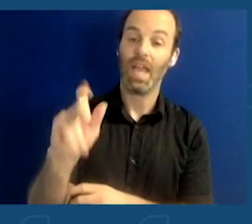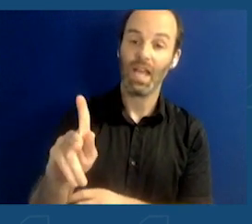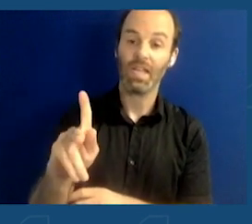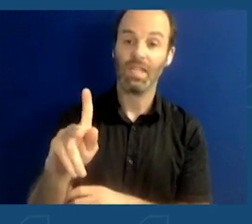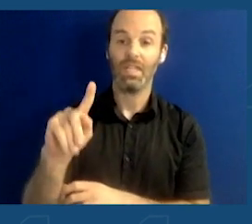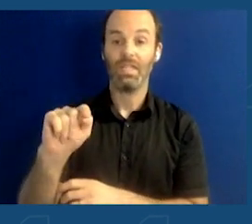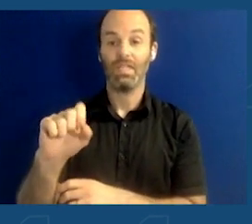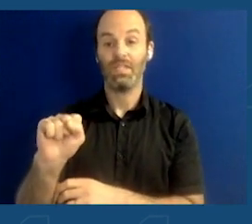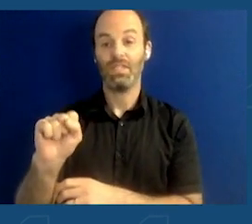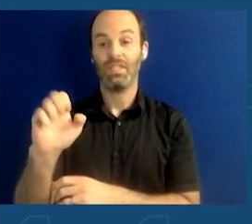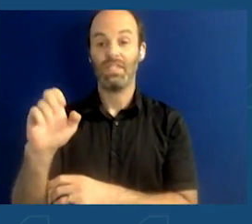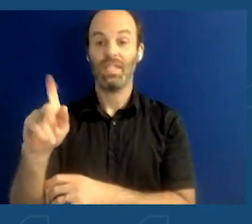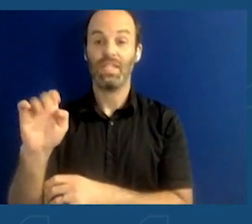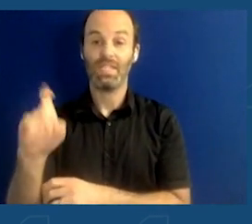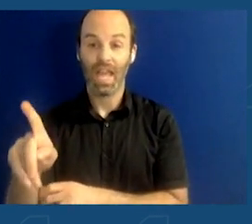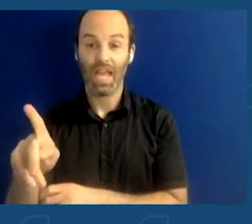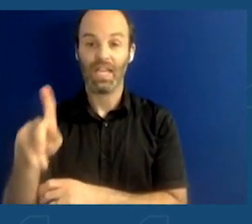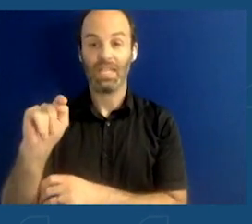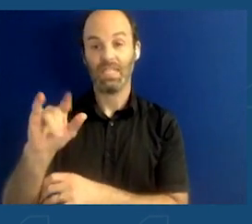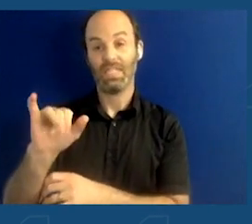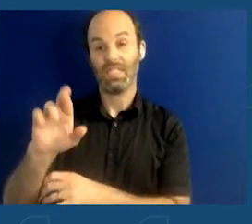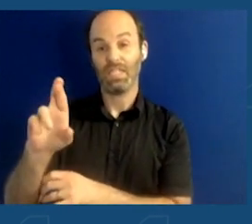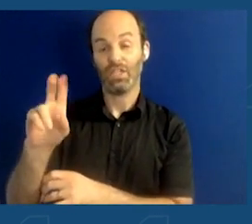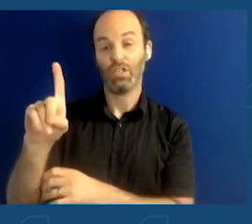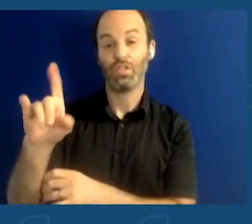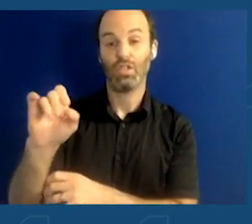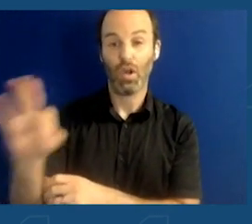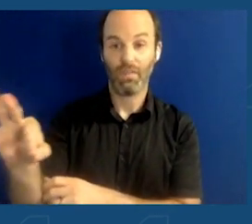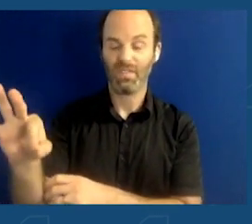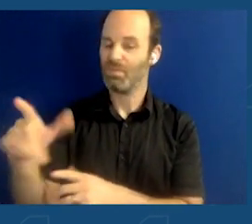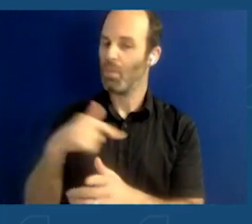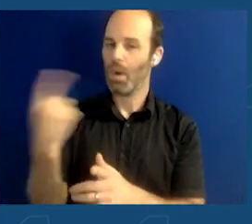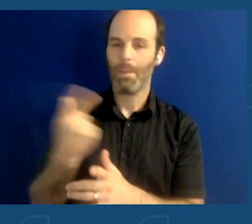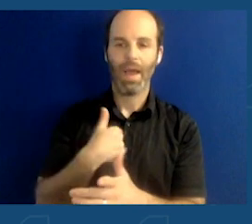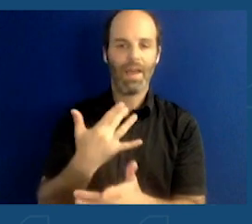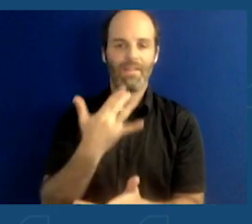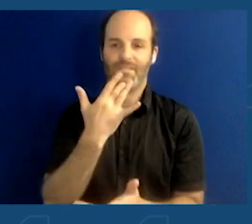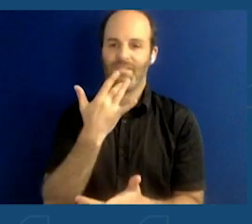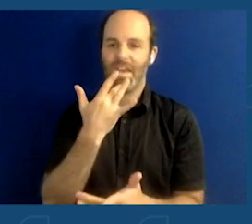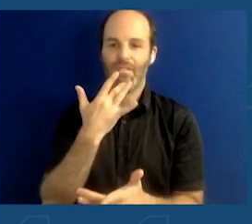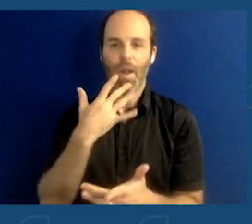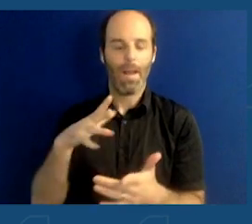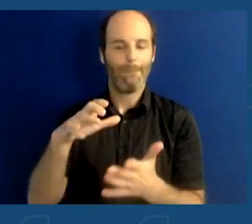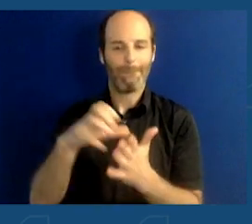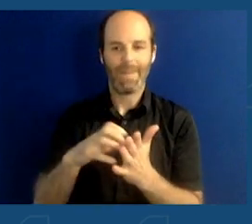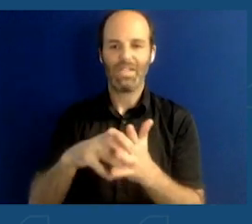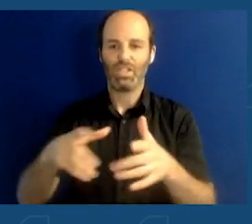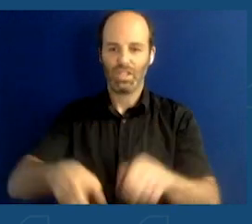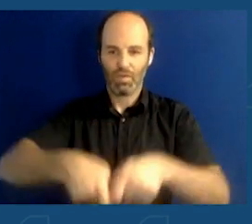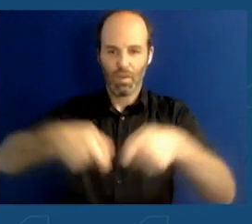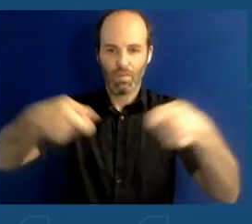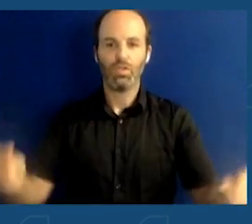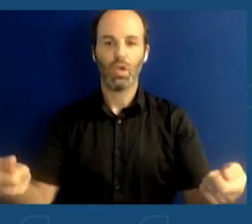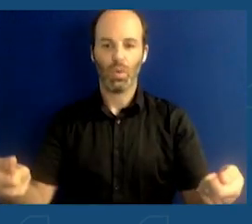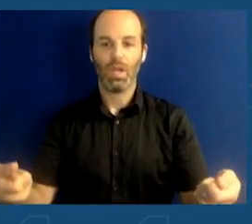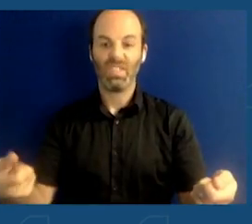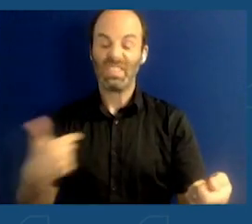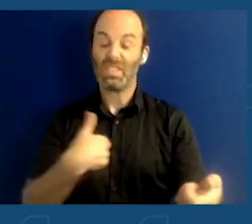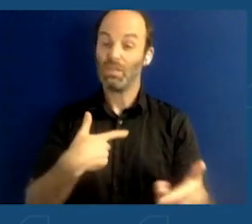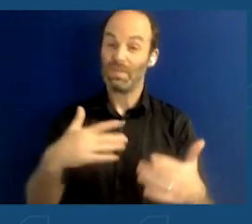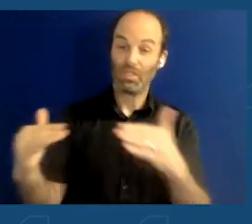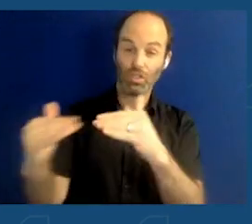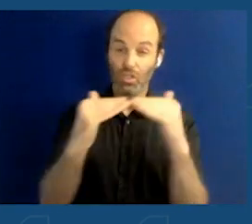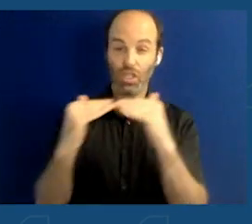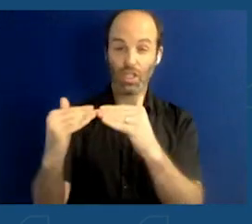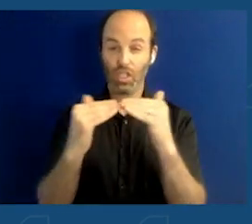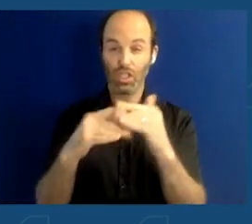One of my favorite passages from the Torah, which means justice, justice shall you pursue.